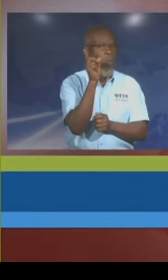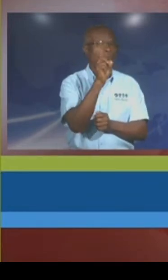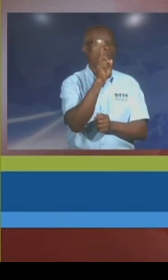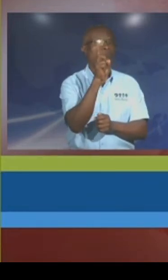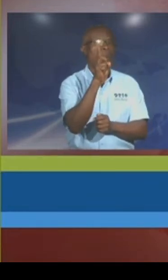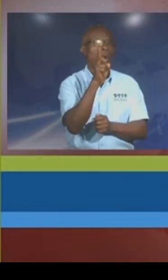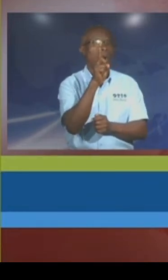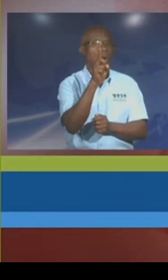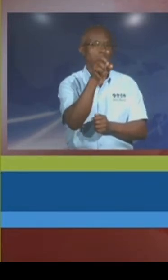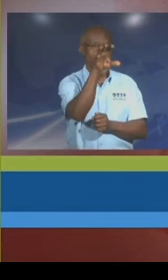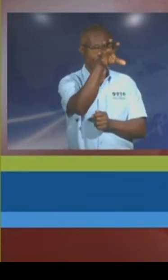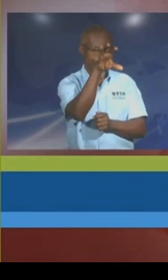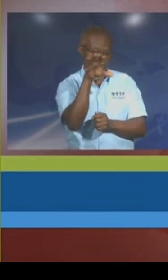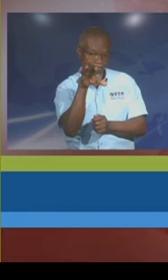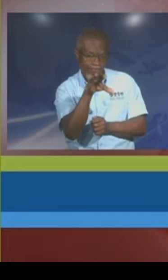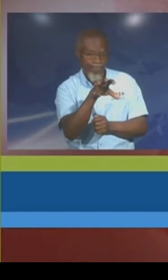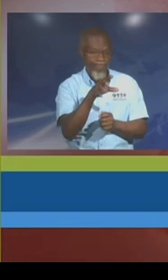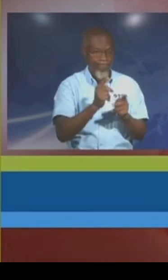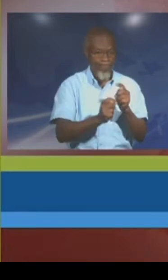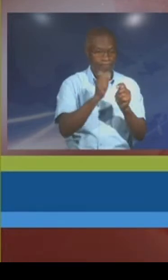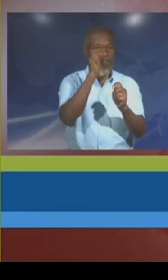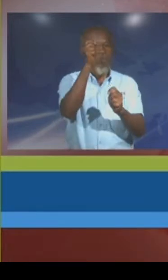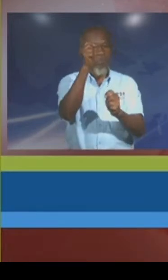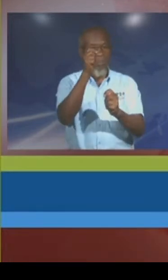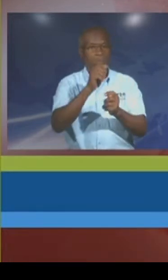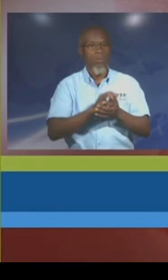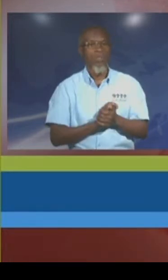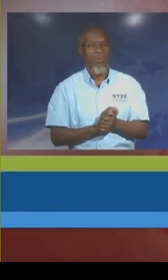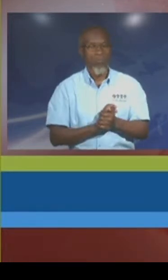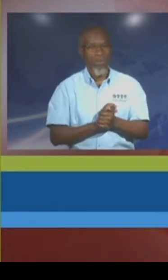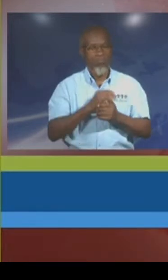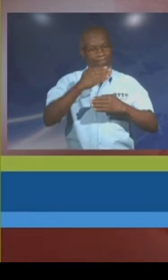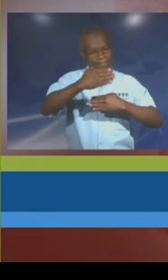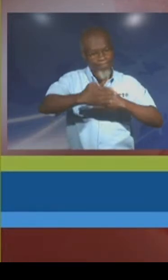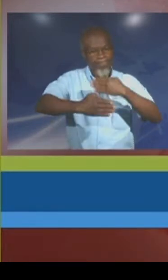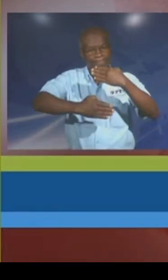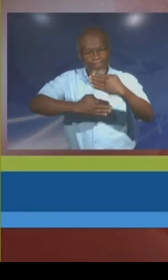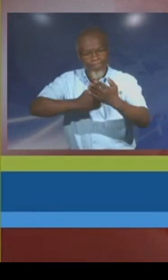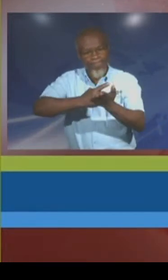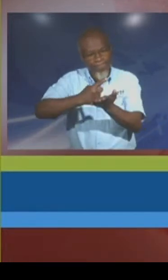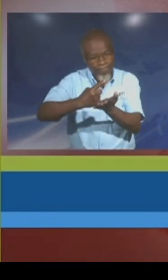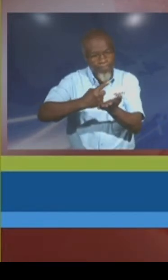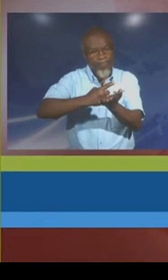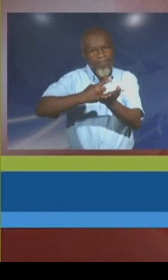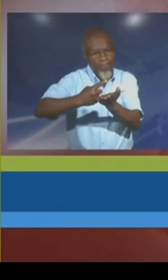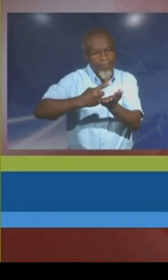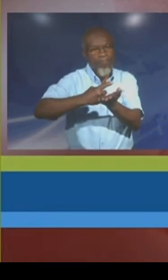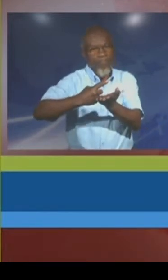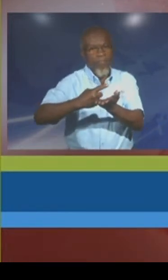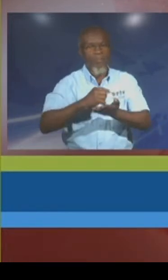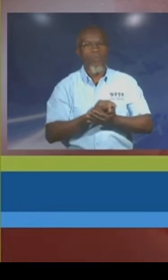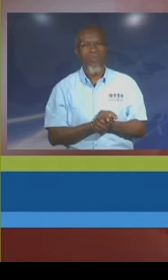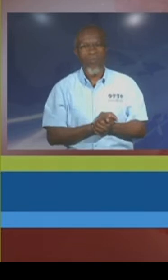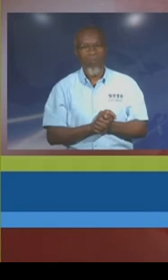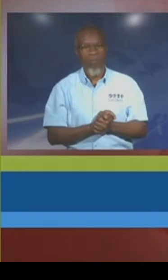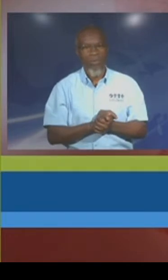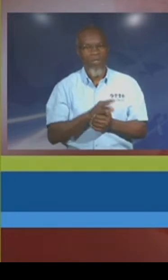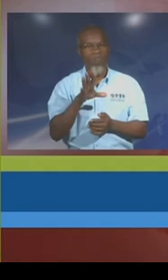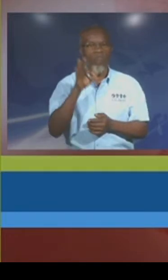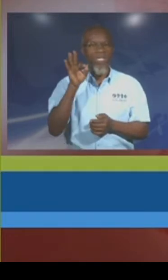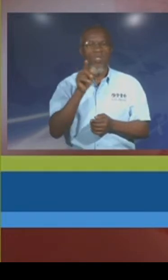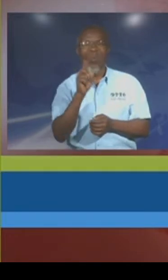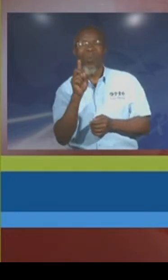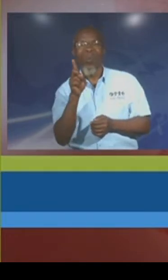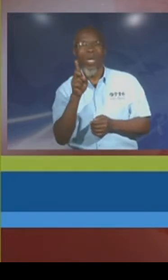for example. You can get new reported cases, 7-day rolling average on this slide as well. And this is available at the Ministry of Health's